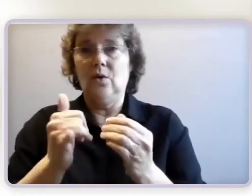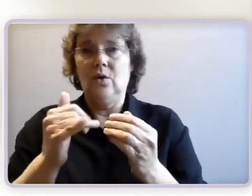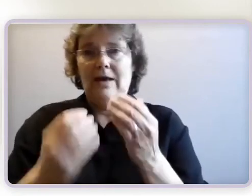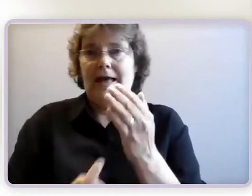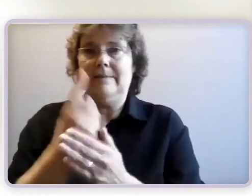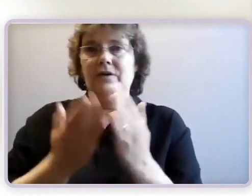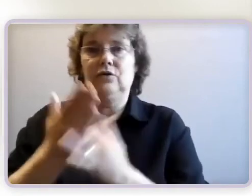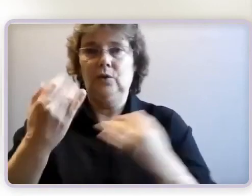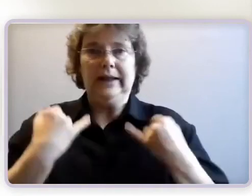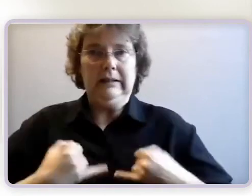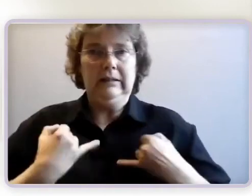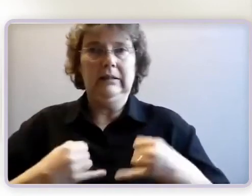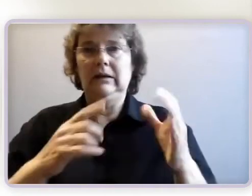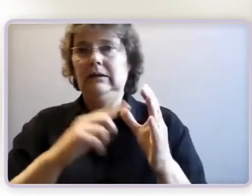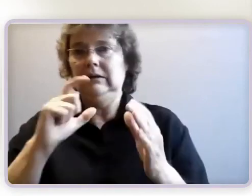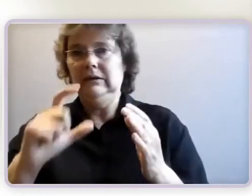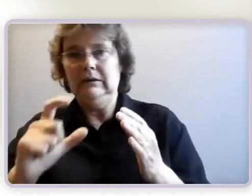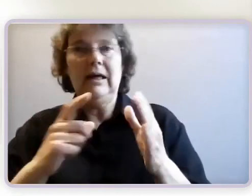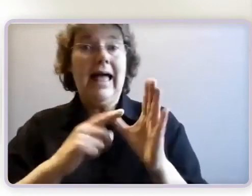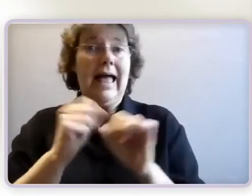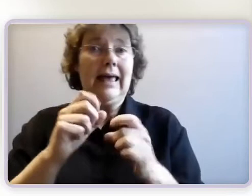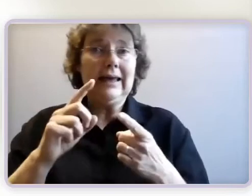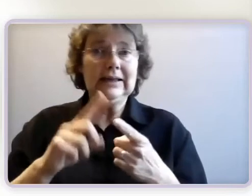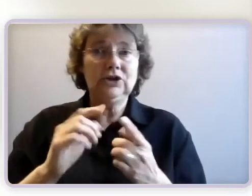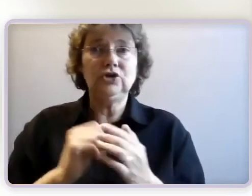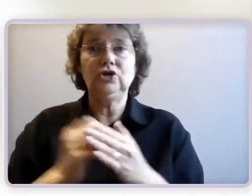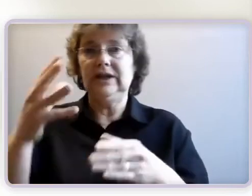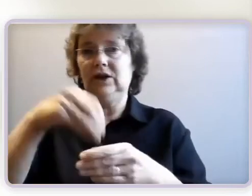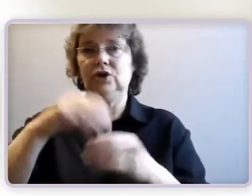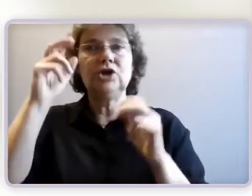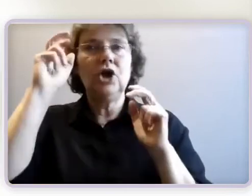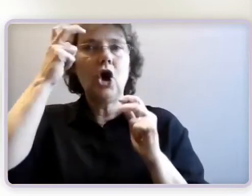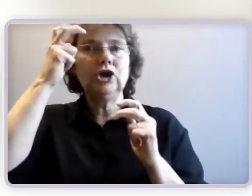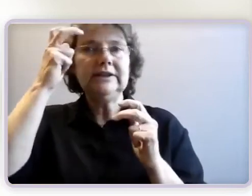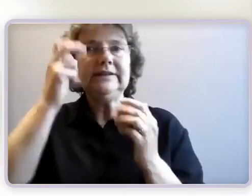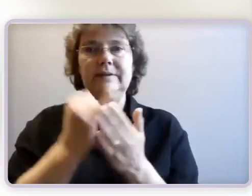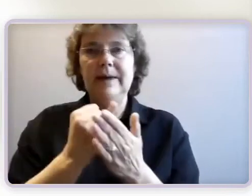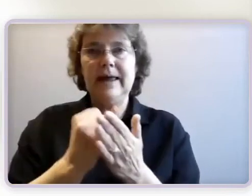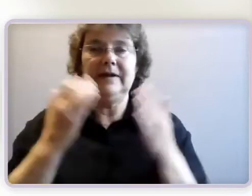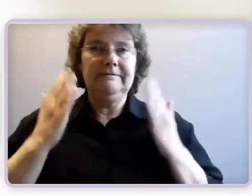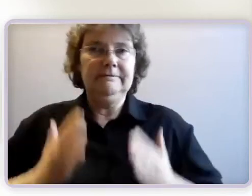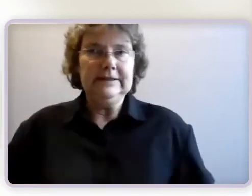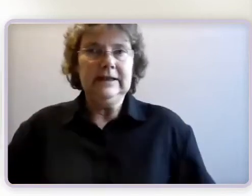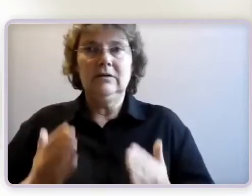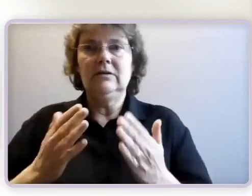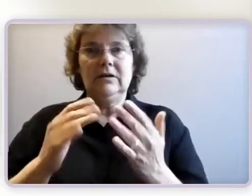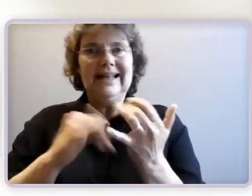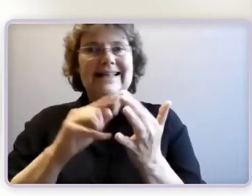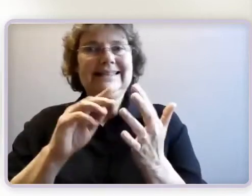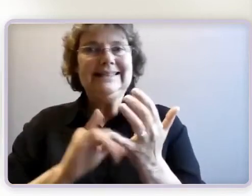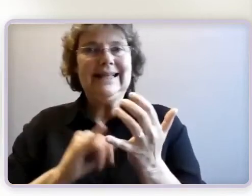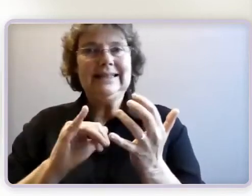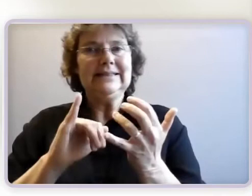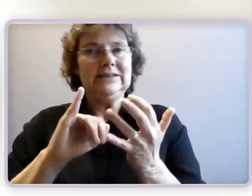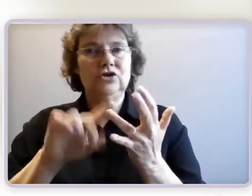accident, aging. Includes cognitive impairment, physical, sensory,